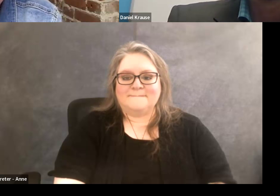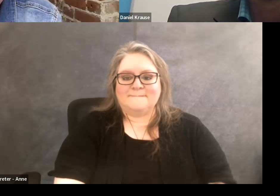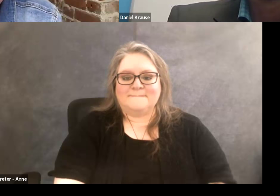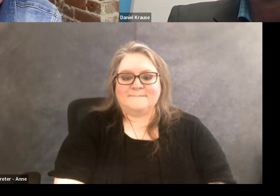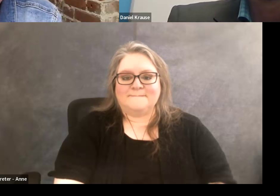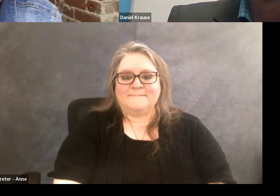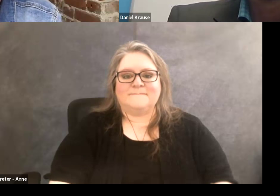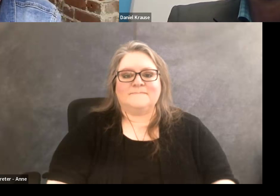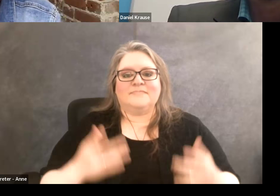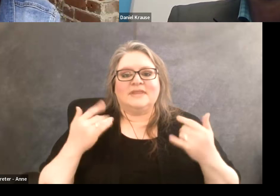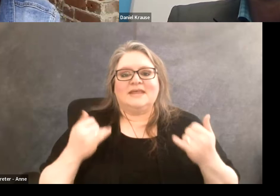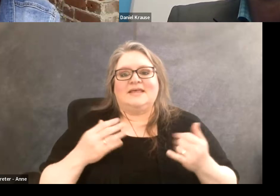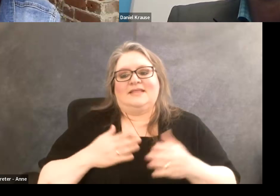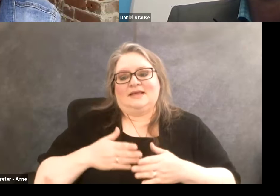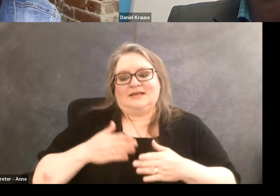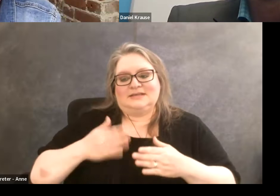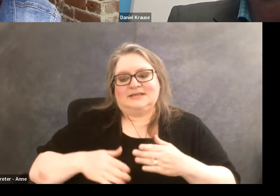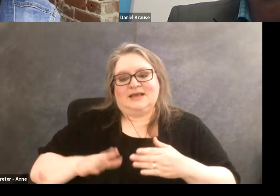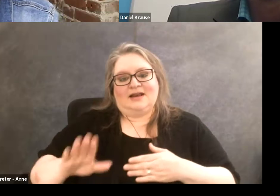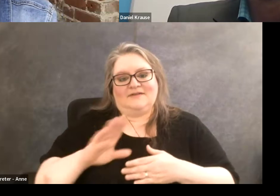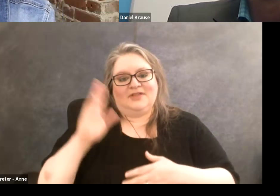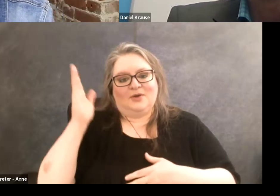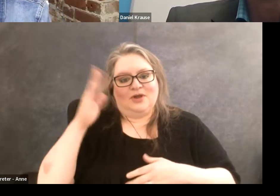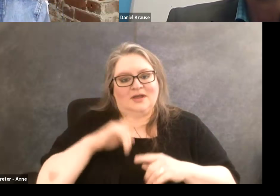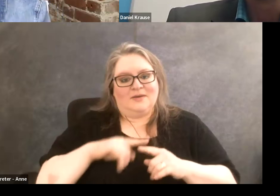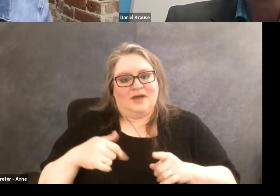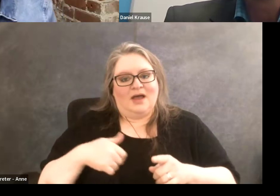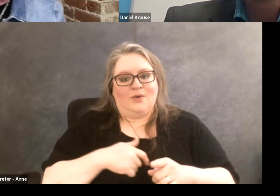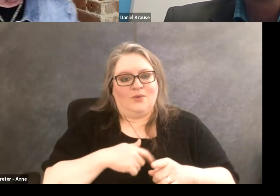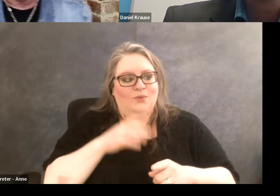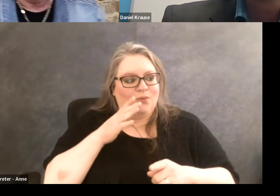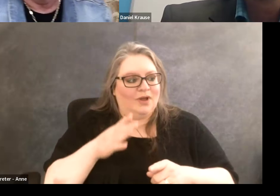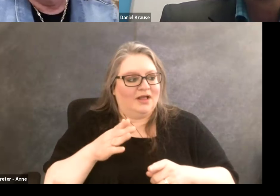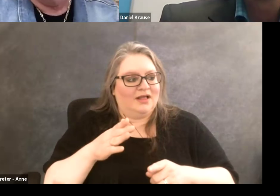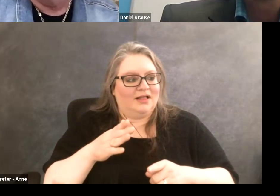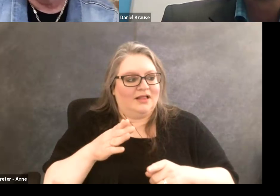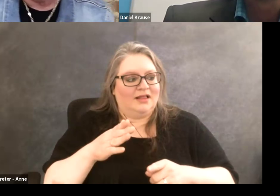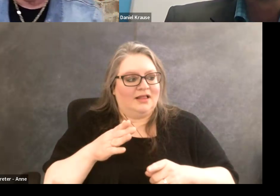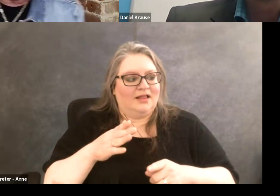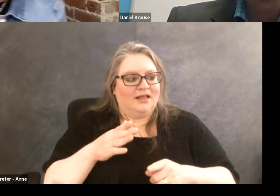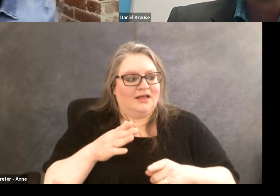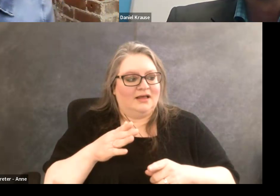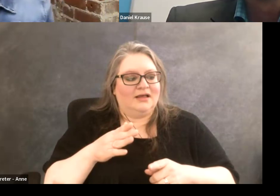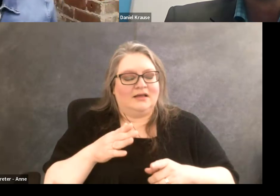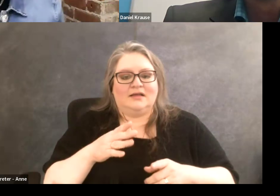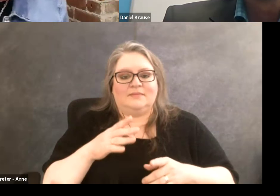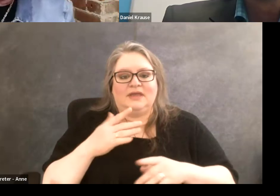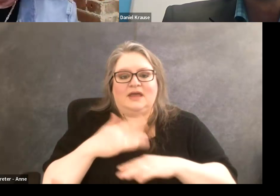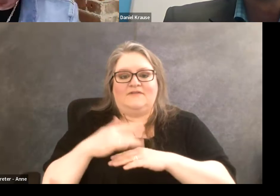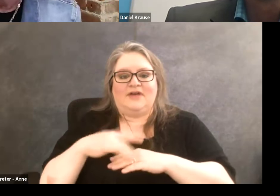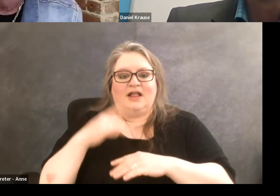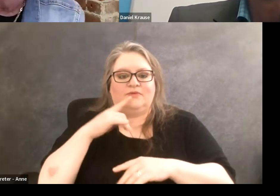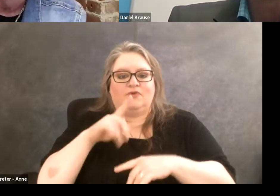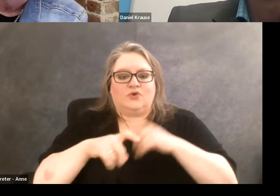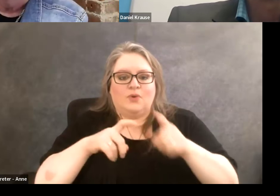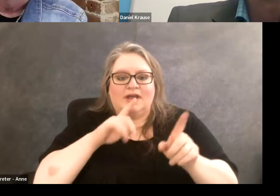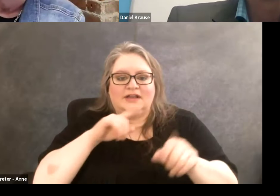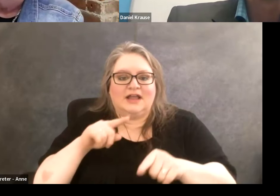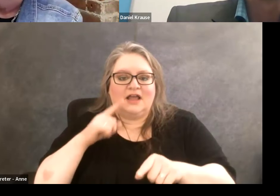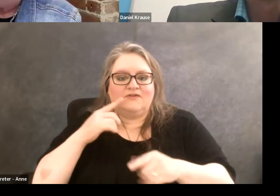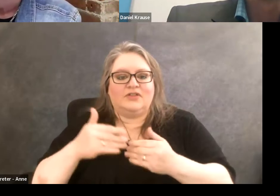This is the end of their presentations, but they're going to be available for Q&A for about the next